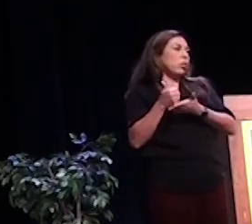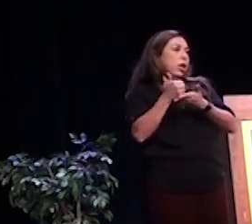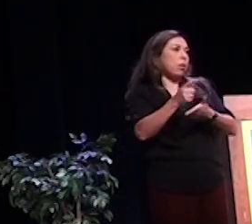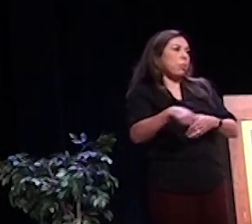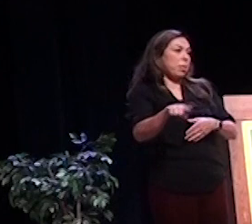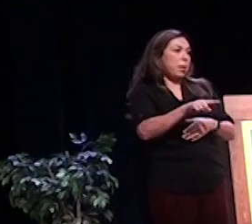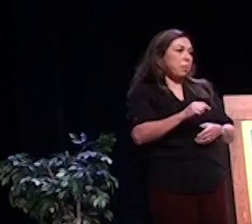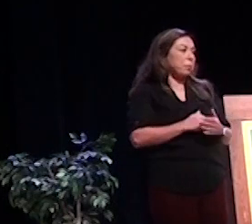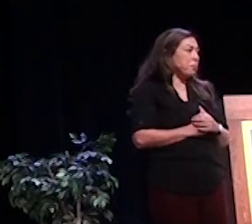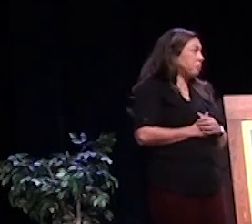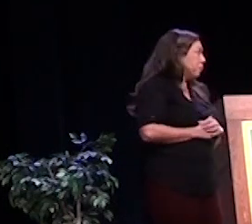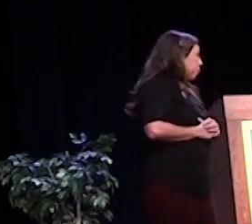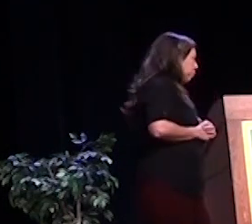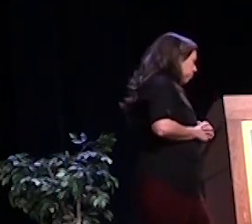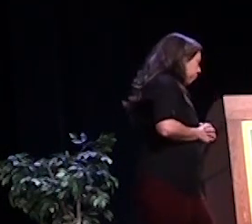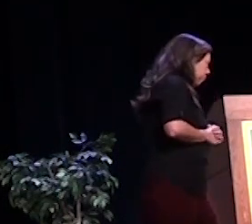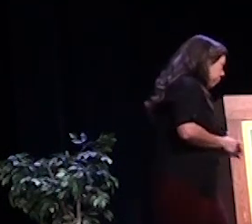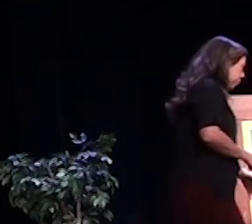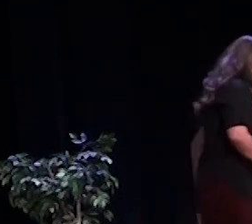that.